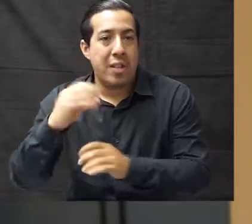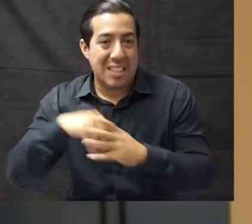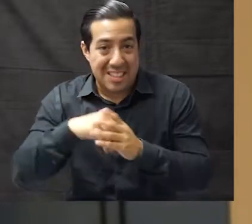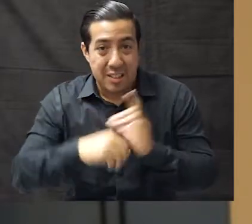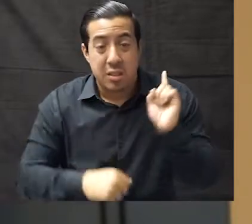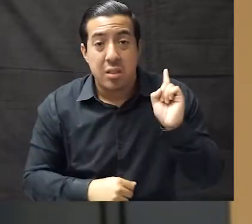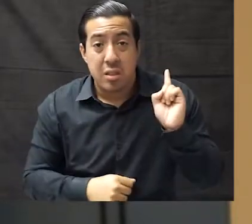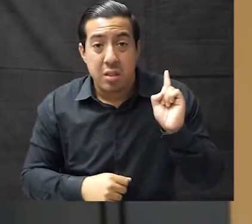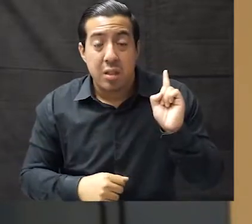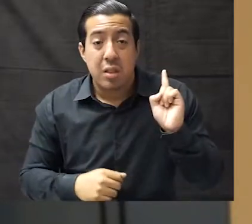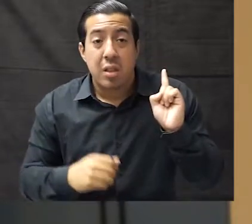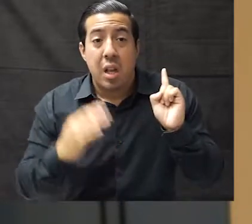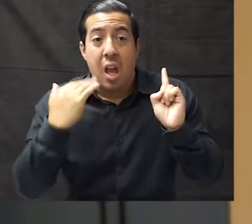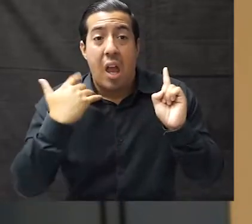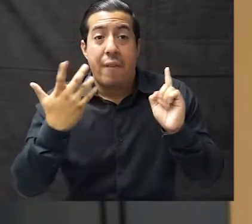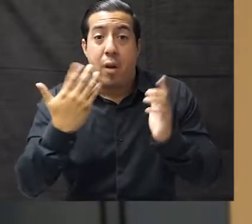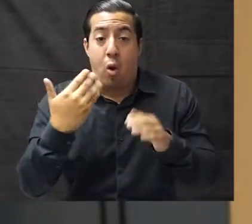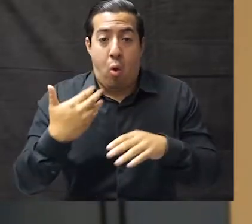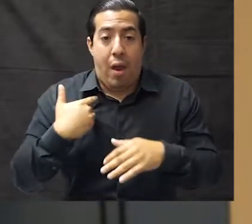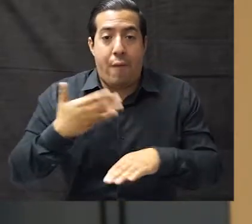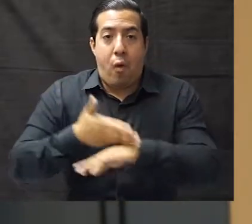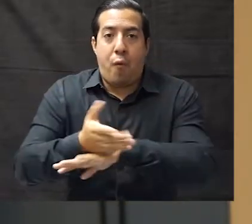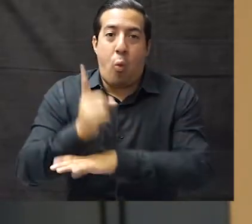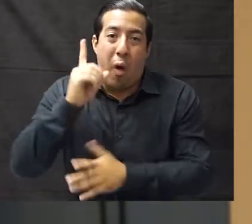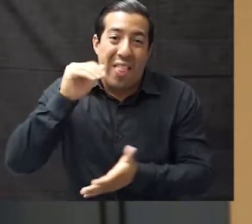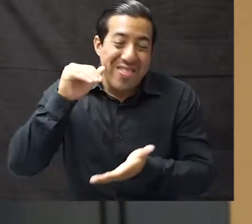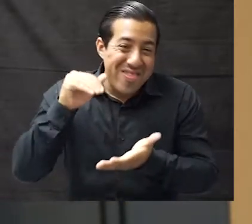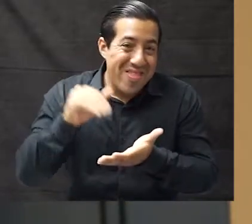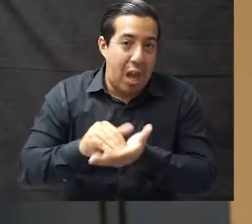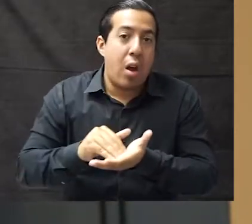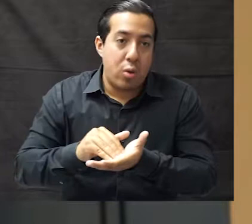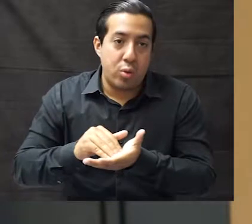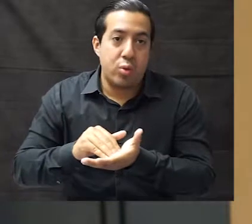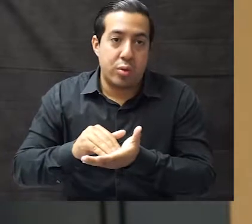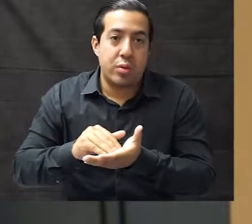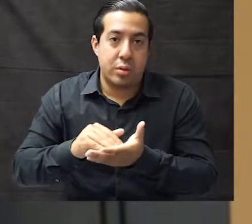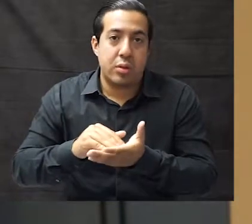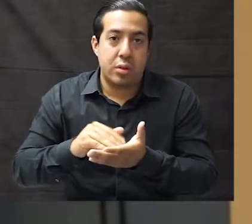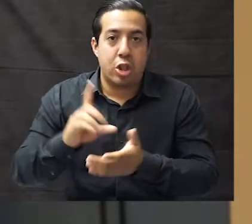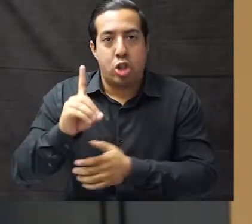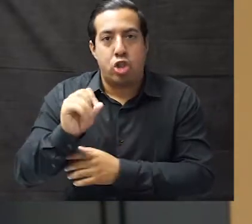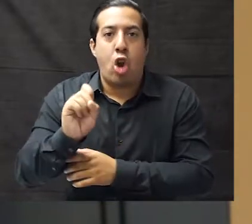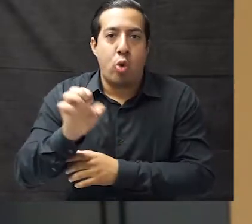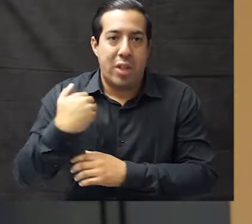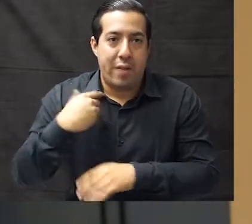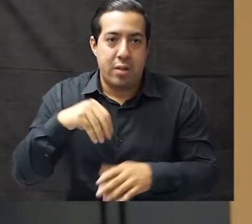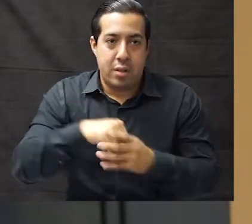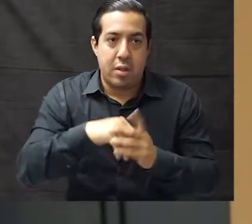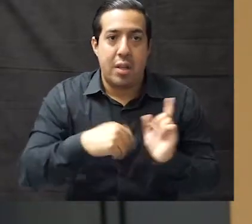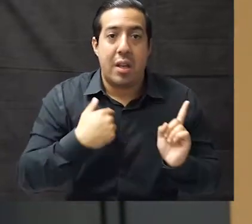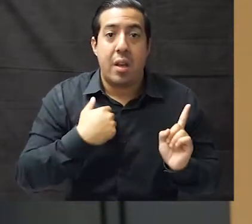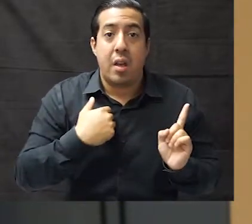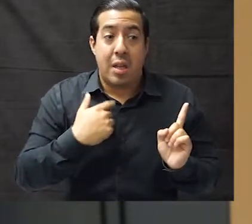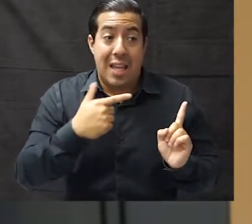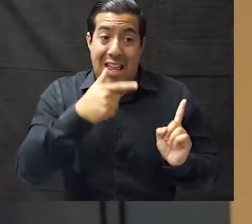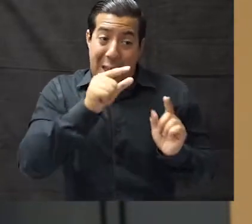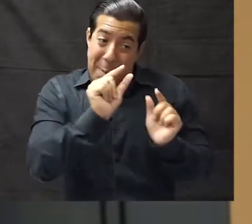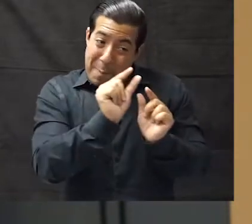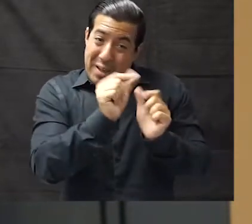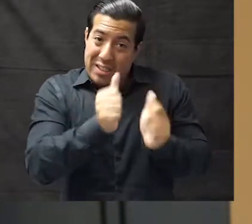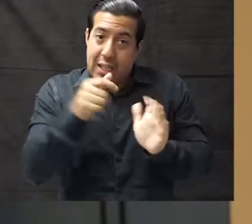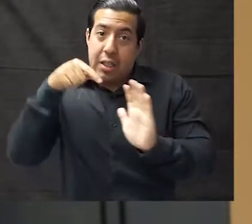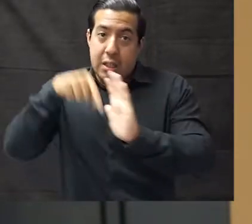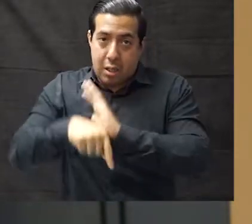methamphetamine. And I'll talk about that in a minute, why he thought it was methamphetamine. We thought it was methamphetamine when we got it in the lab, and it wasn't until we had finished testing